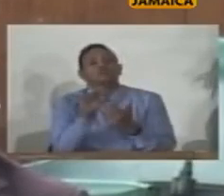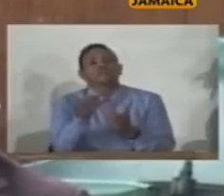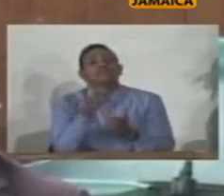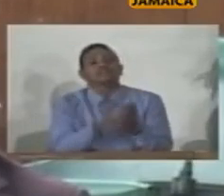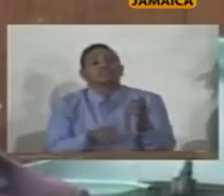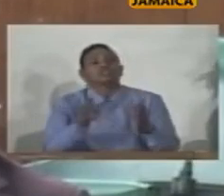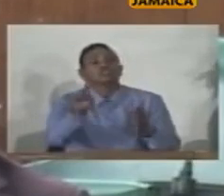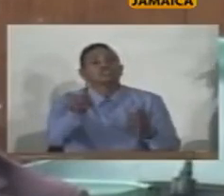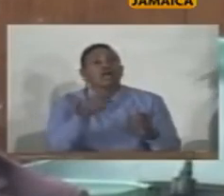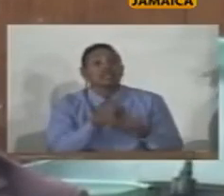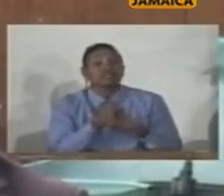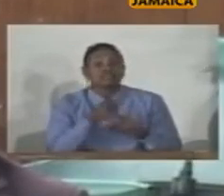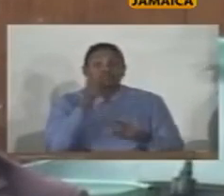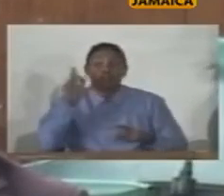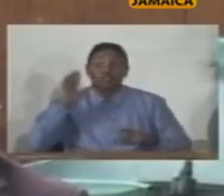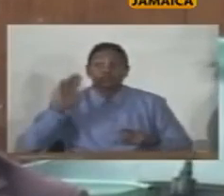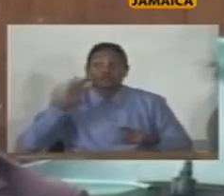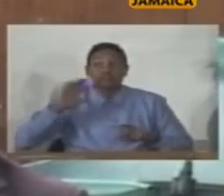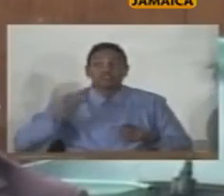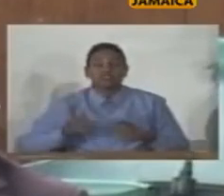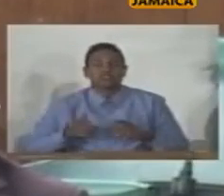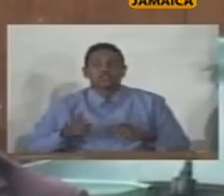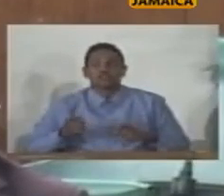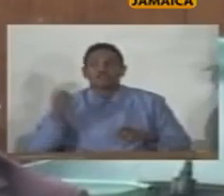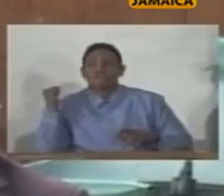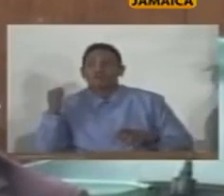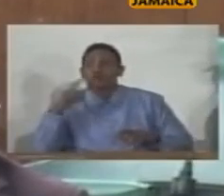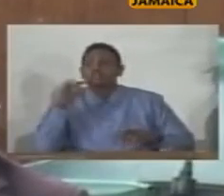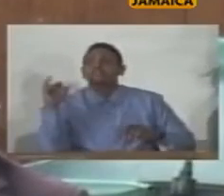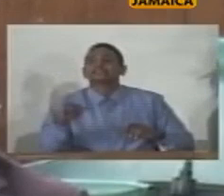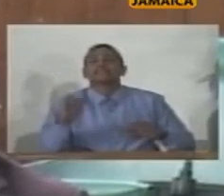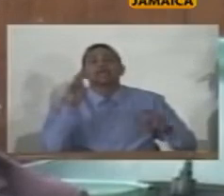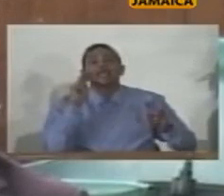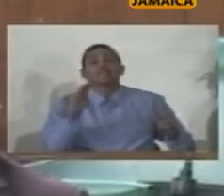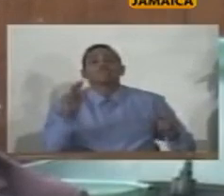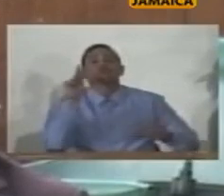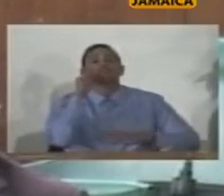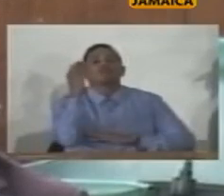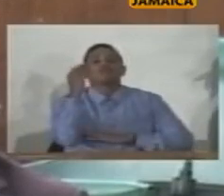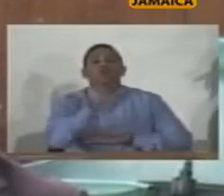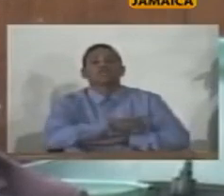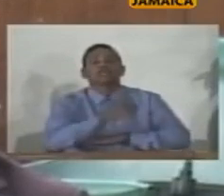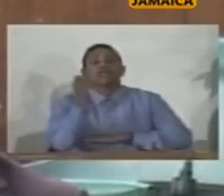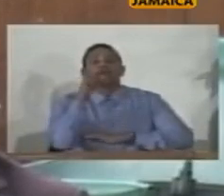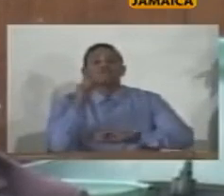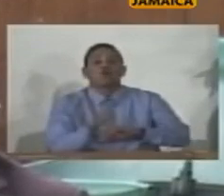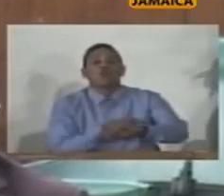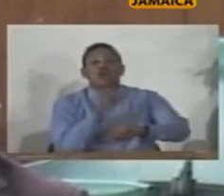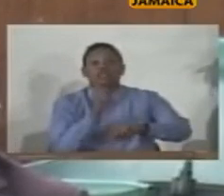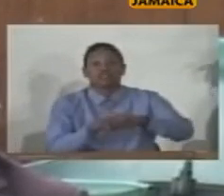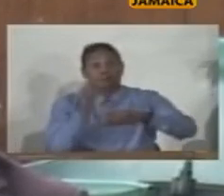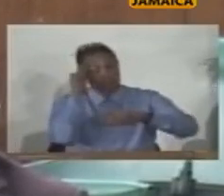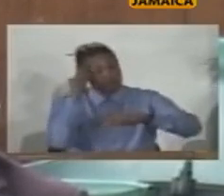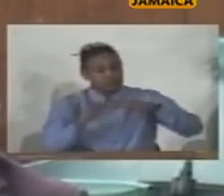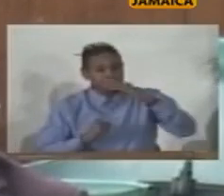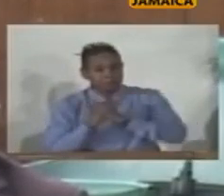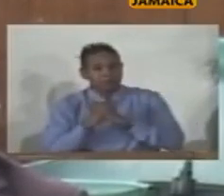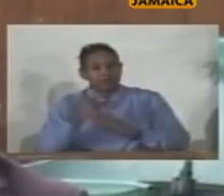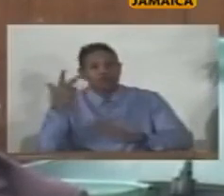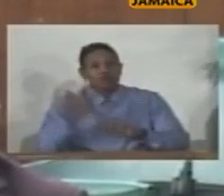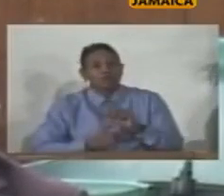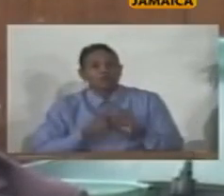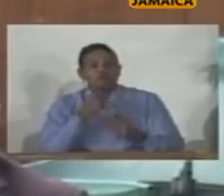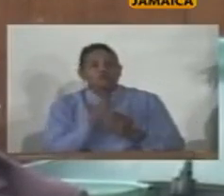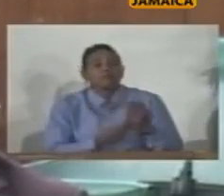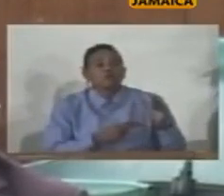shall, unless previously revoked, remain in force for 14 days or for such longer period not exceeding 3 months, as both Houses